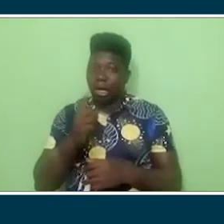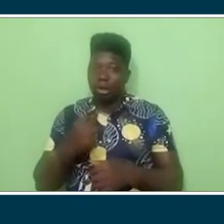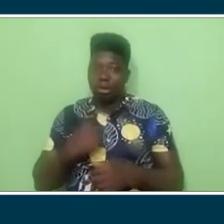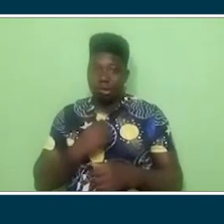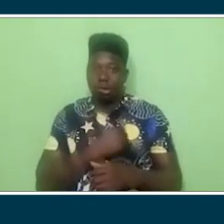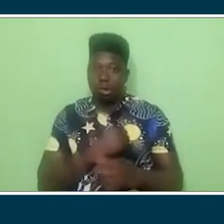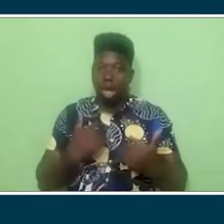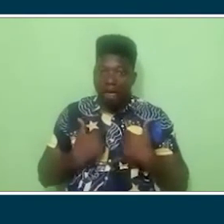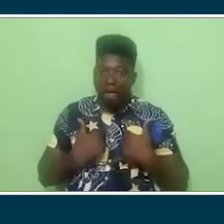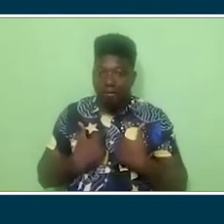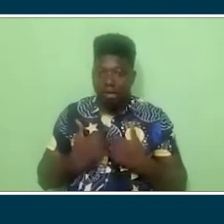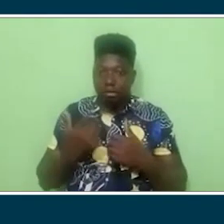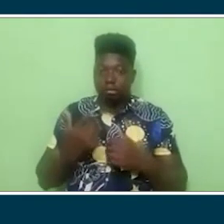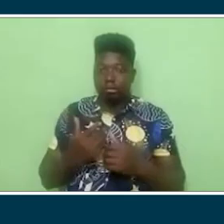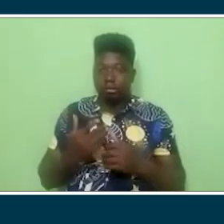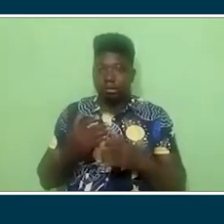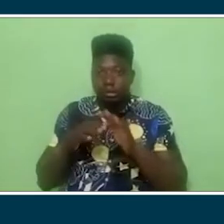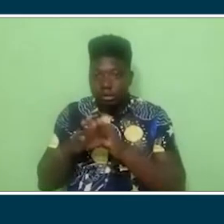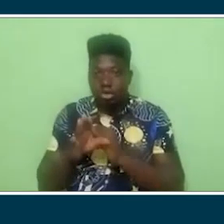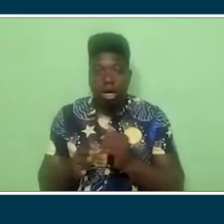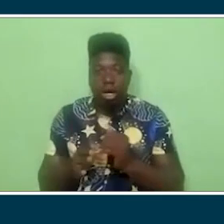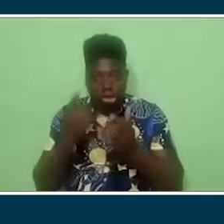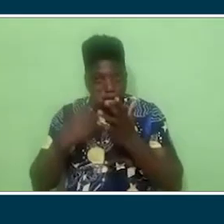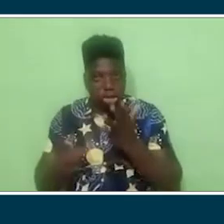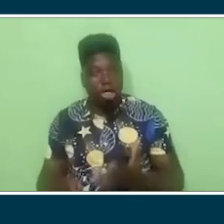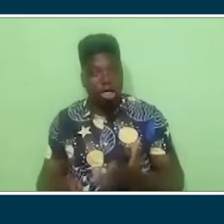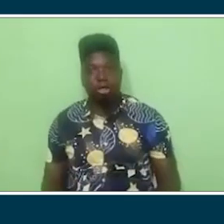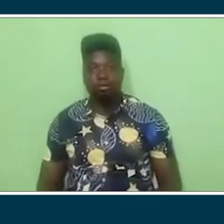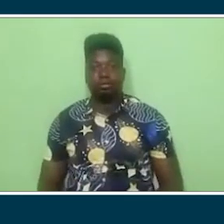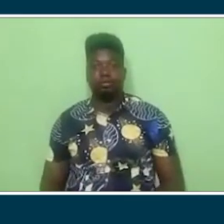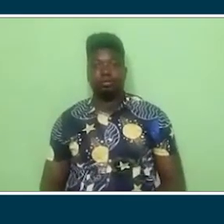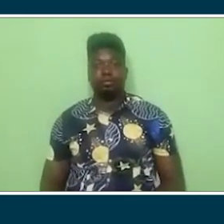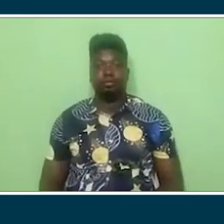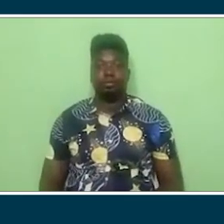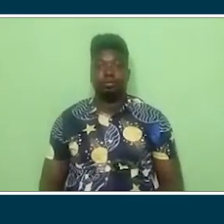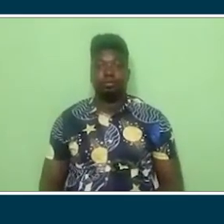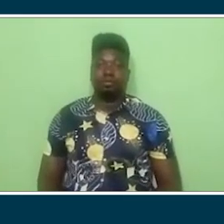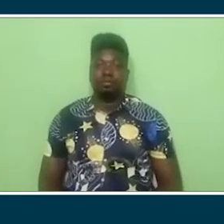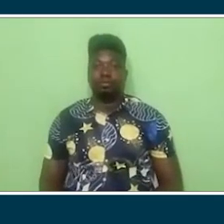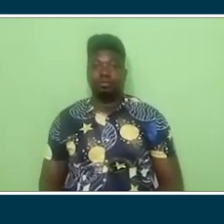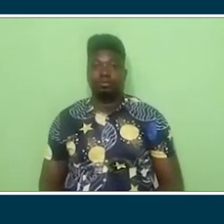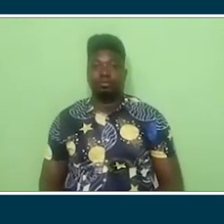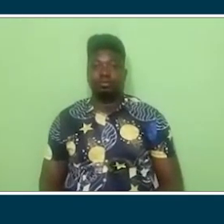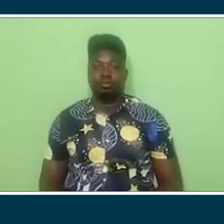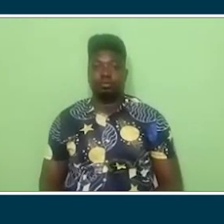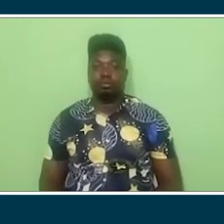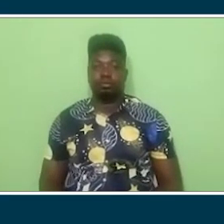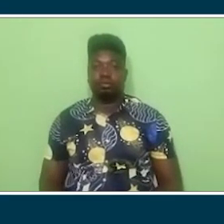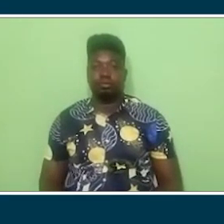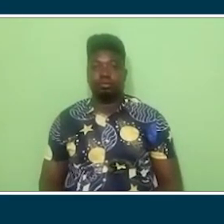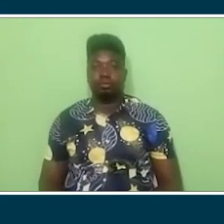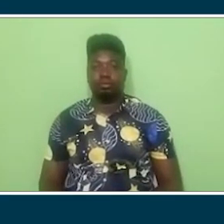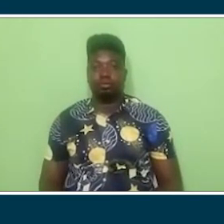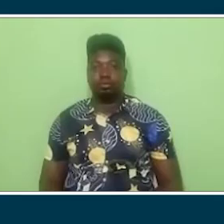of the systemic ways that supported someone in operating in that way by